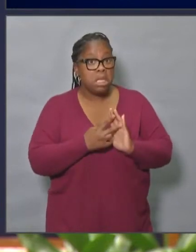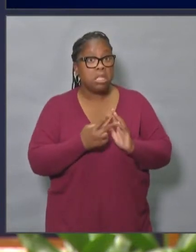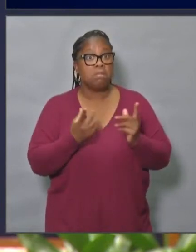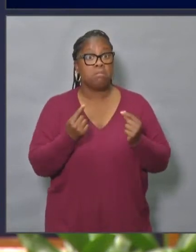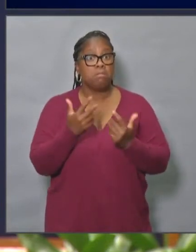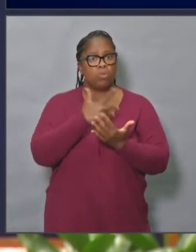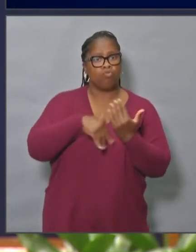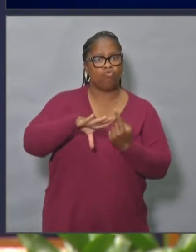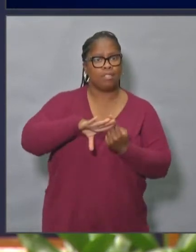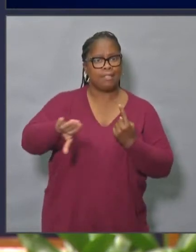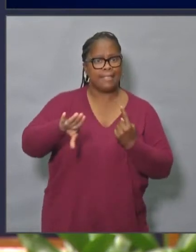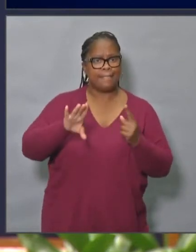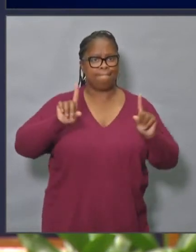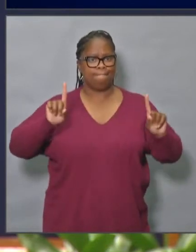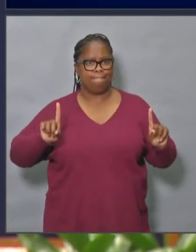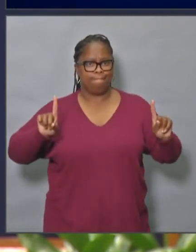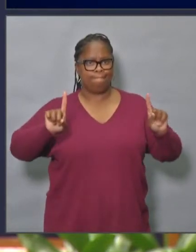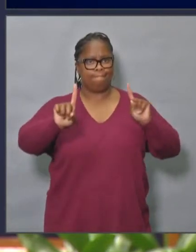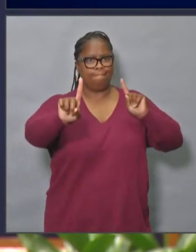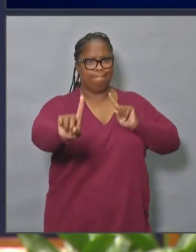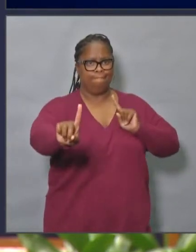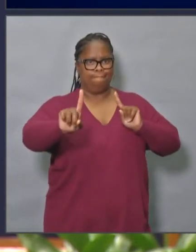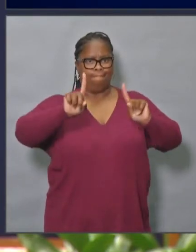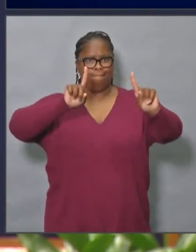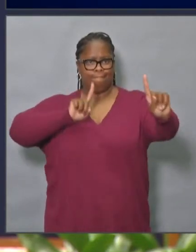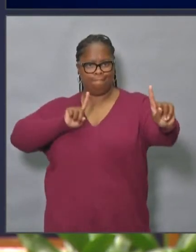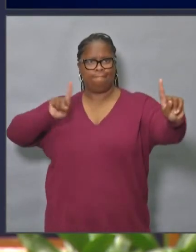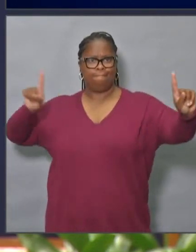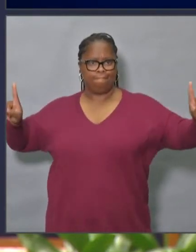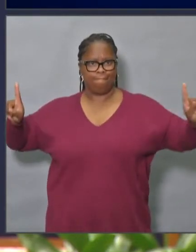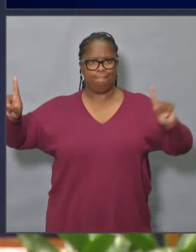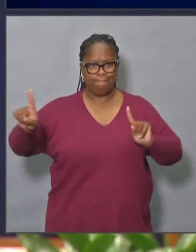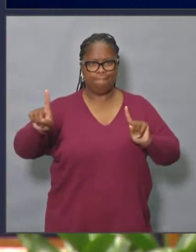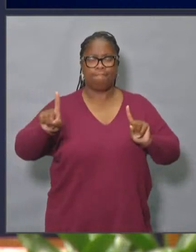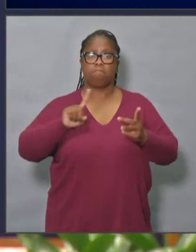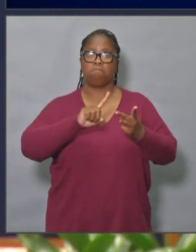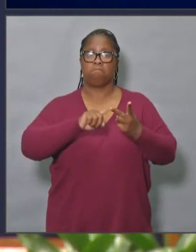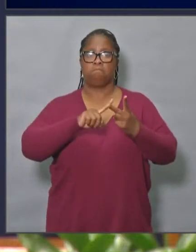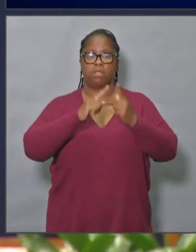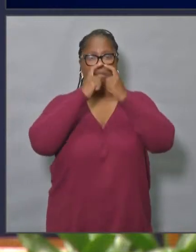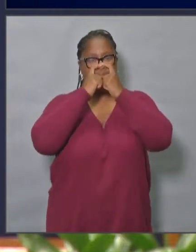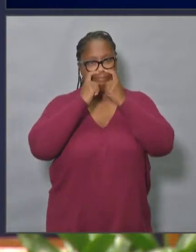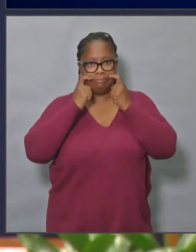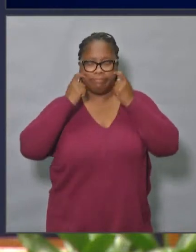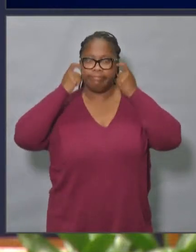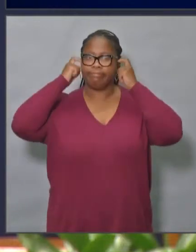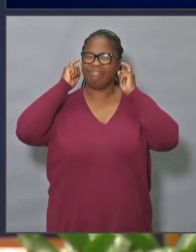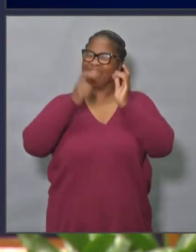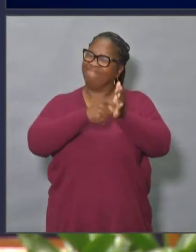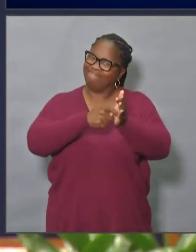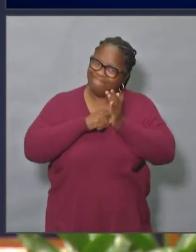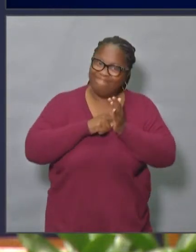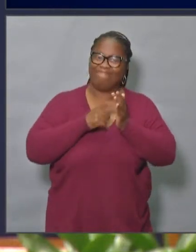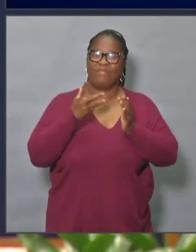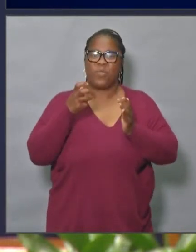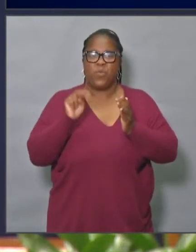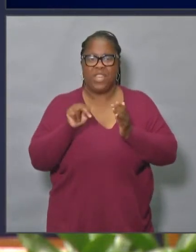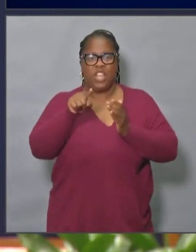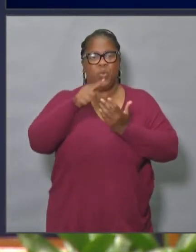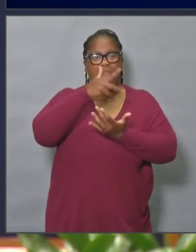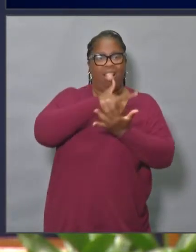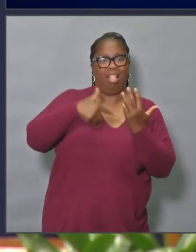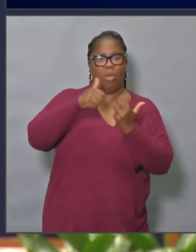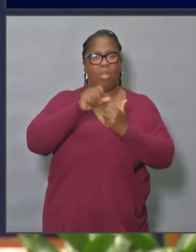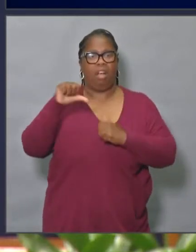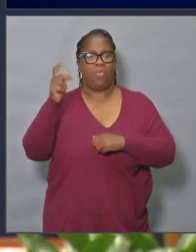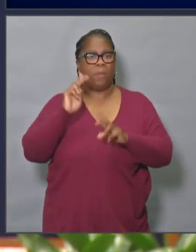distancing all the time and wearing a cloth face covering whenever you're going to be around other people who are not from your household.